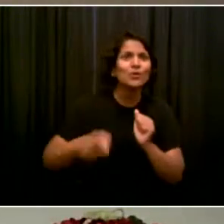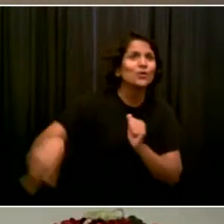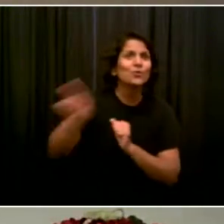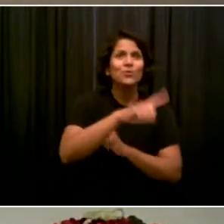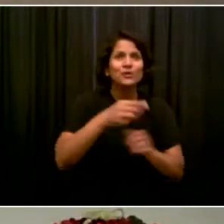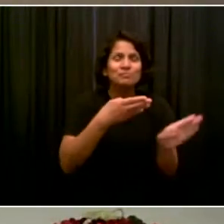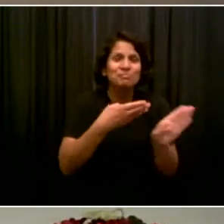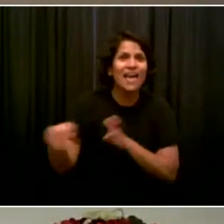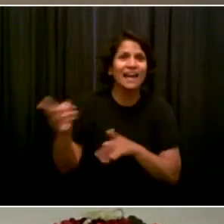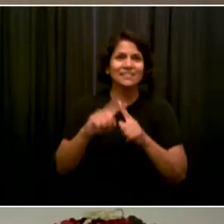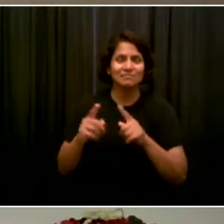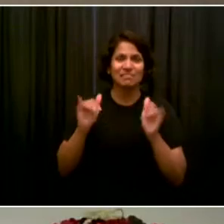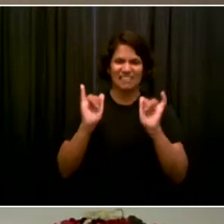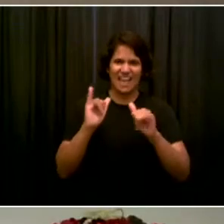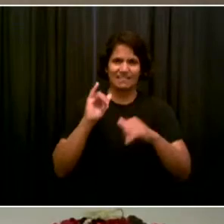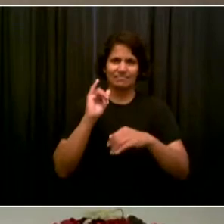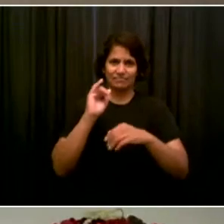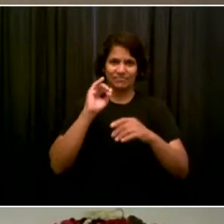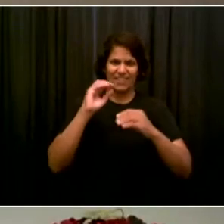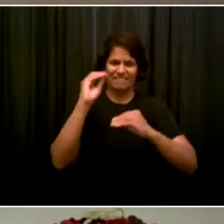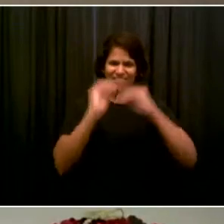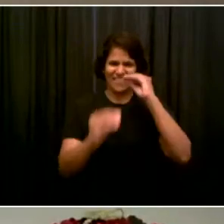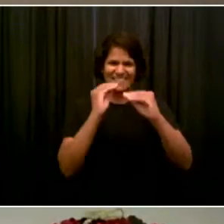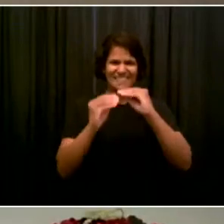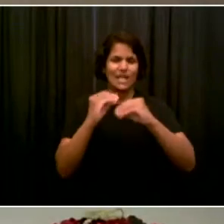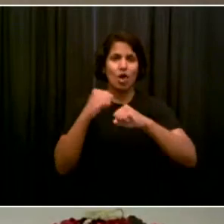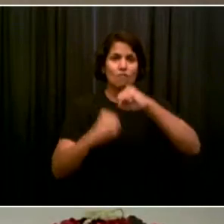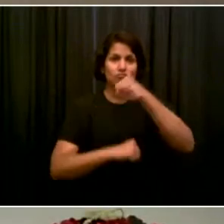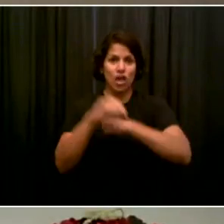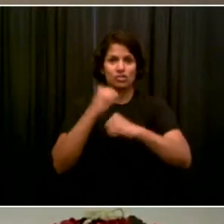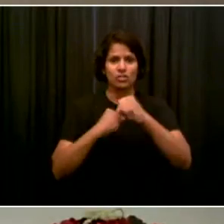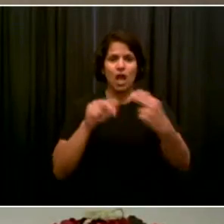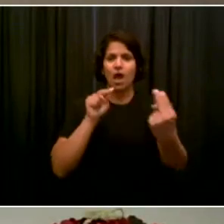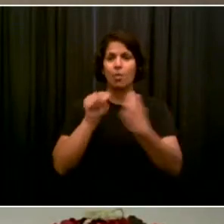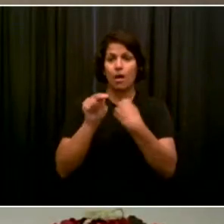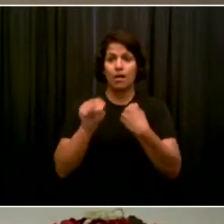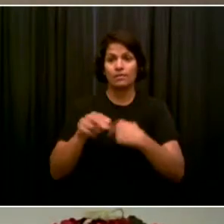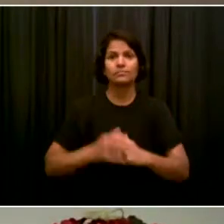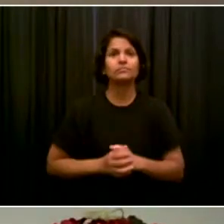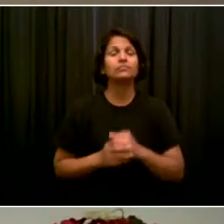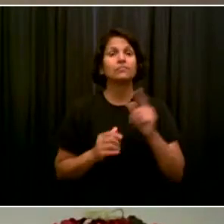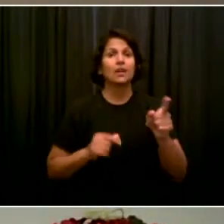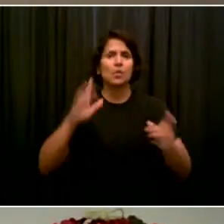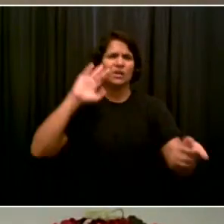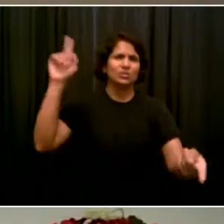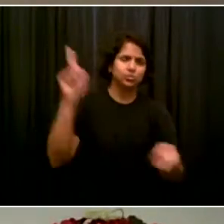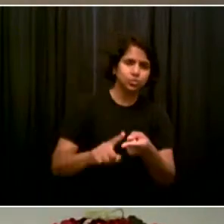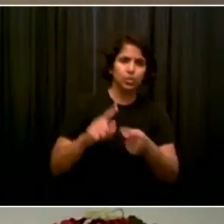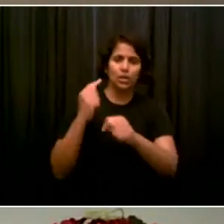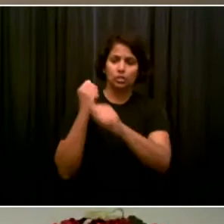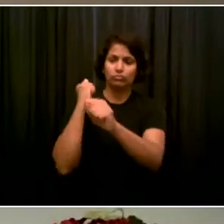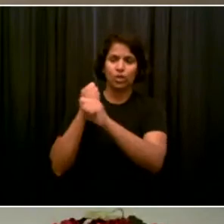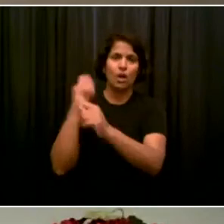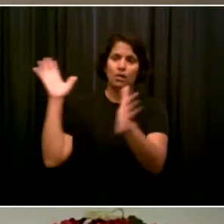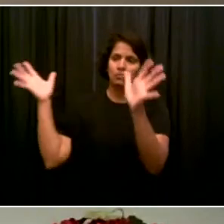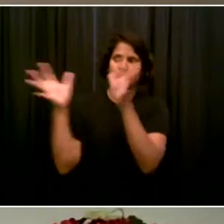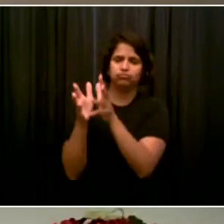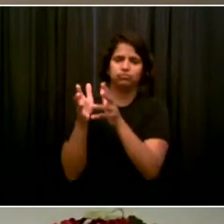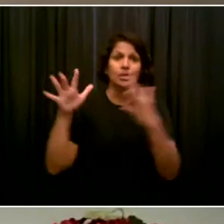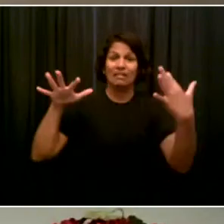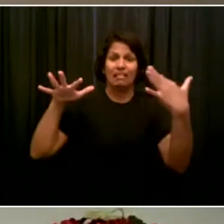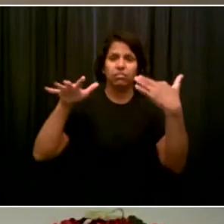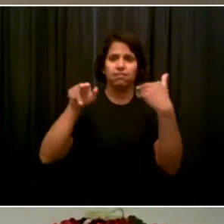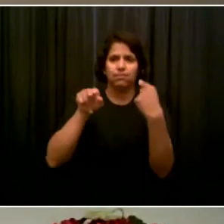including tunnel alternatives along the BQE, prioritizing our climate concerns for a just transition. So I want to thank you again, Mayor